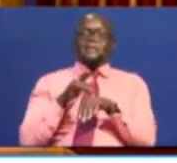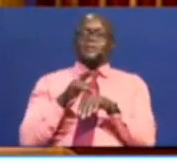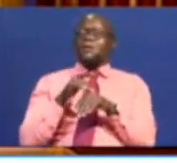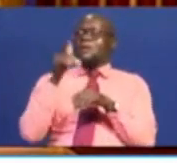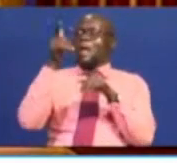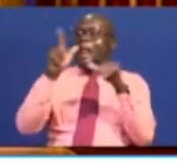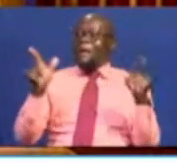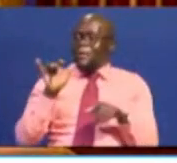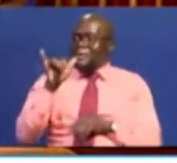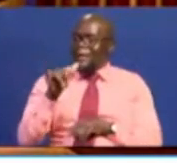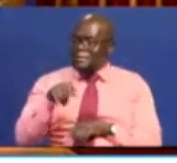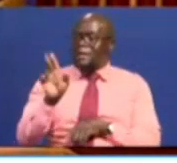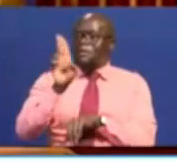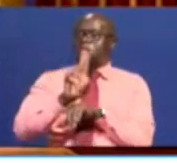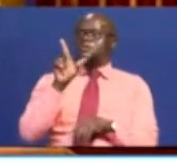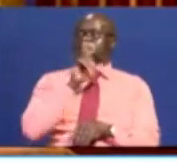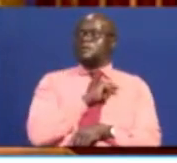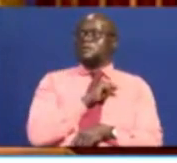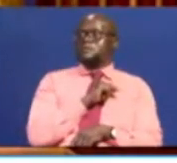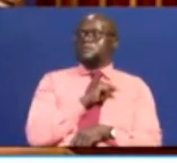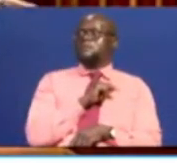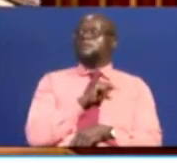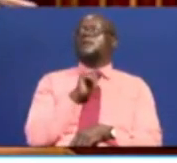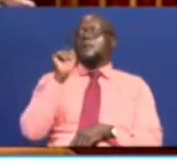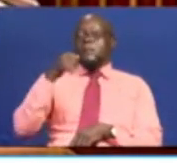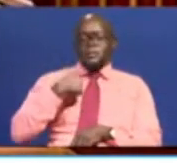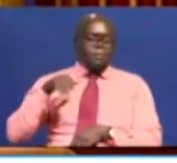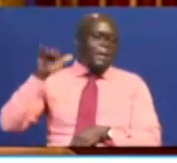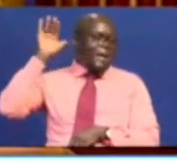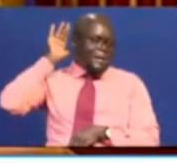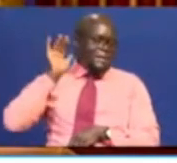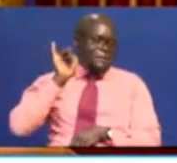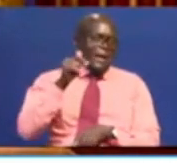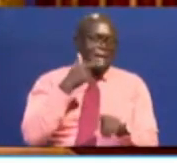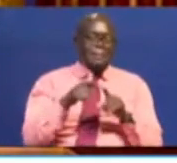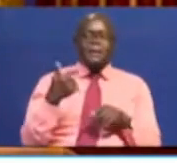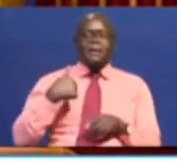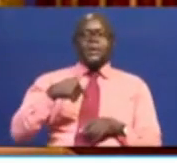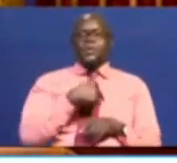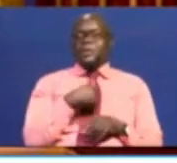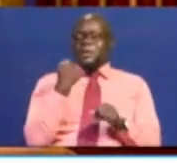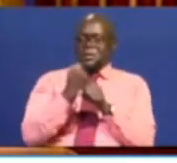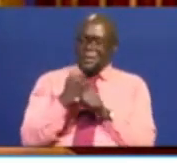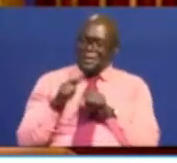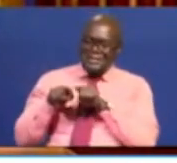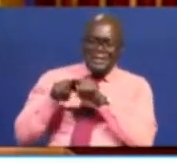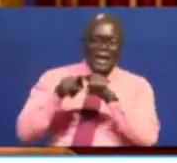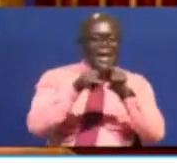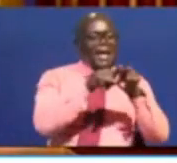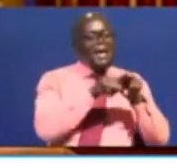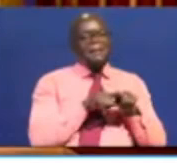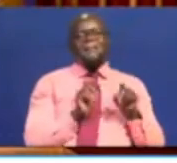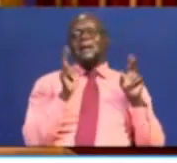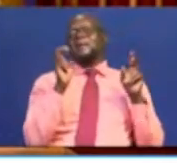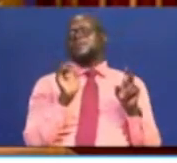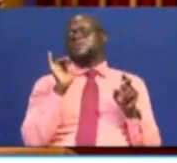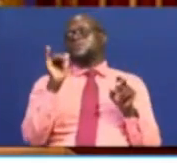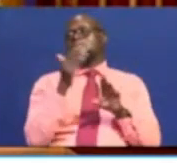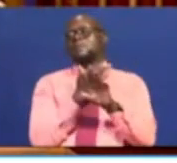parliamentary language that Sifuna used, I would have listened to you. But we are going about the same issue